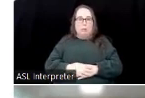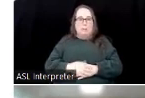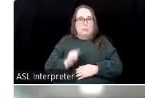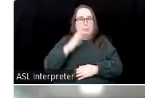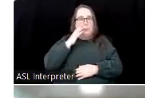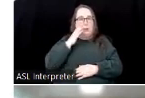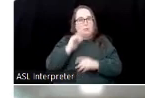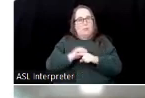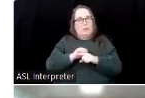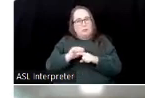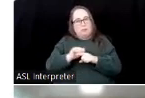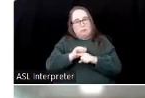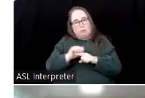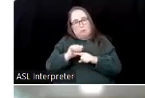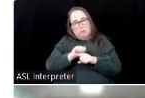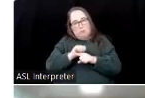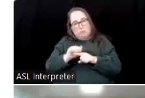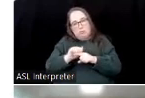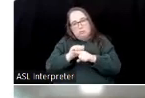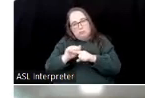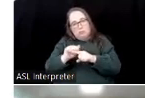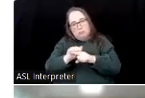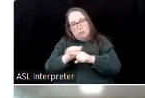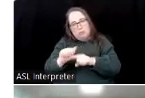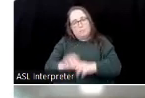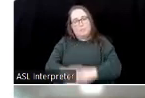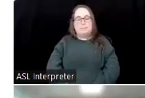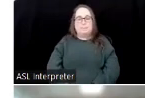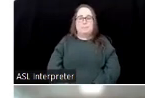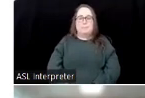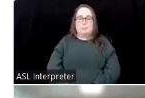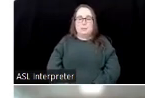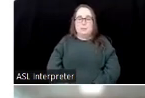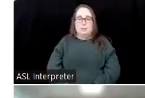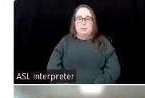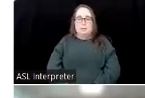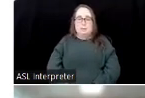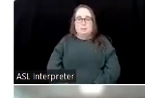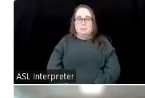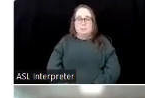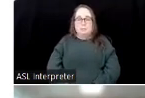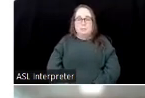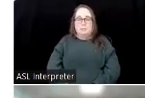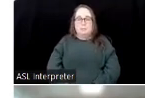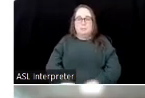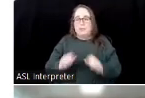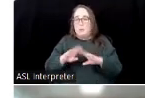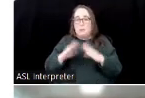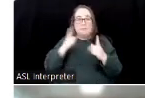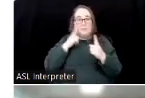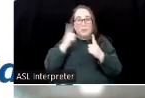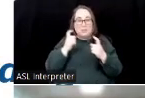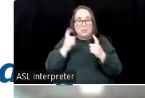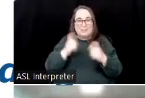of training, and training some more. And with that, let's open it up to